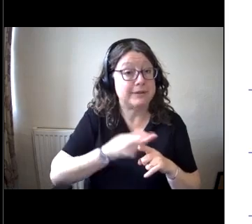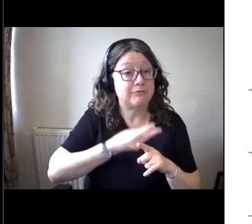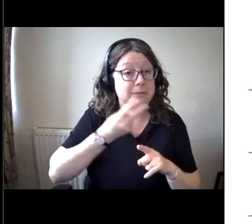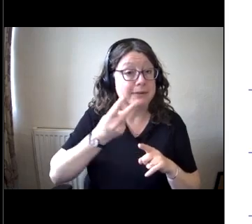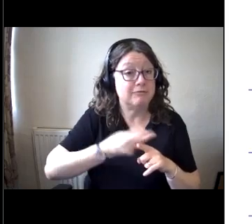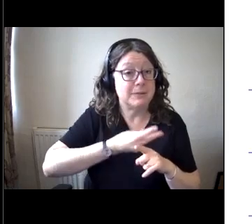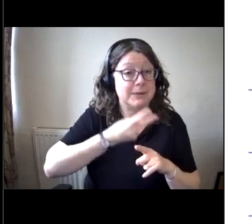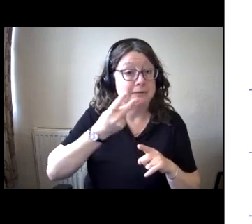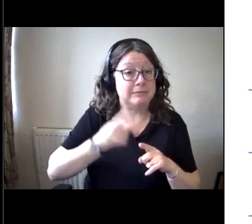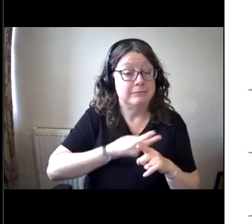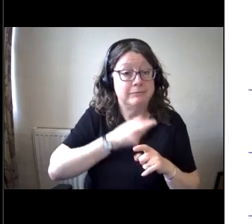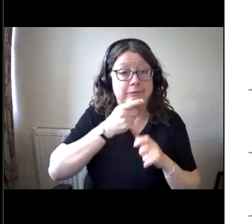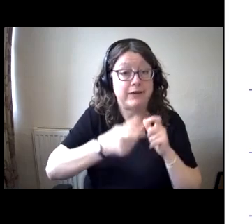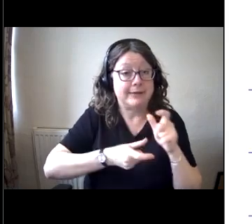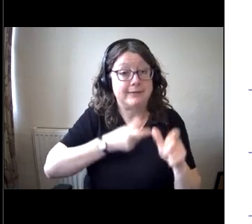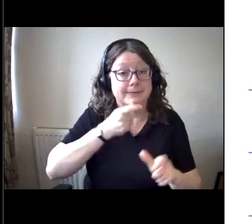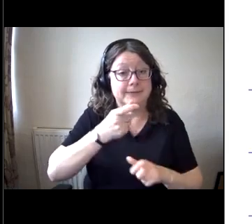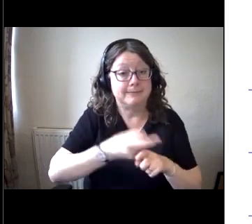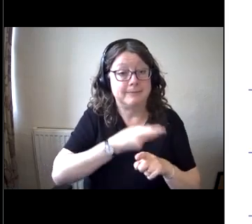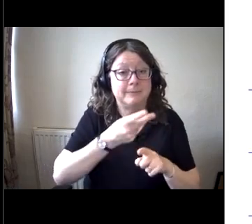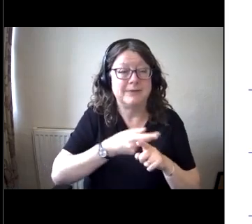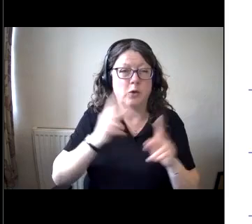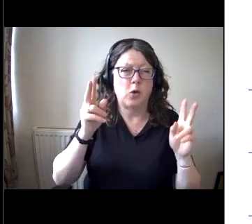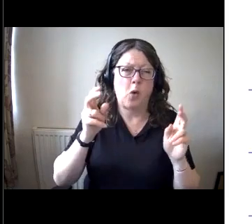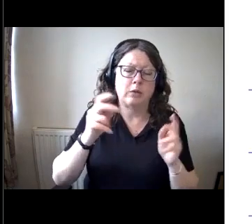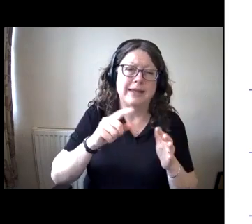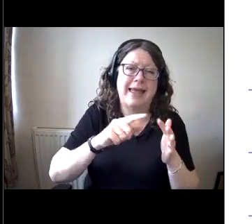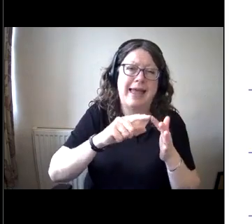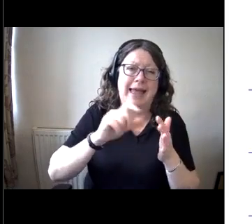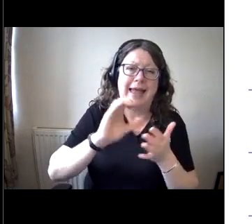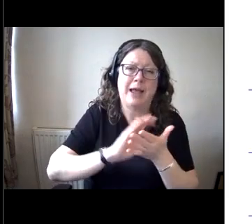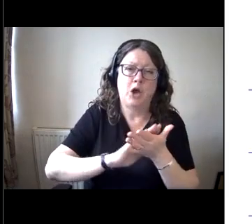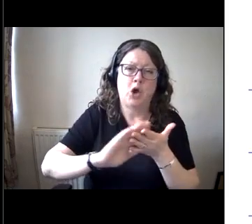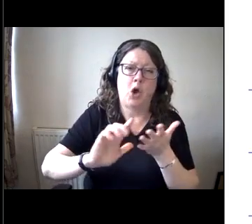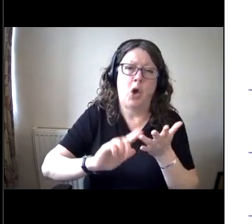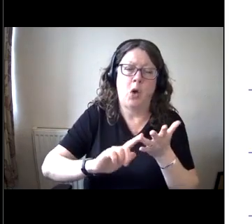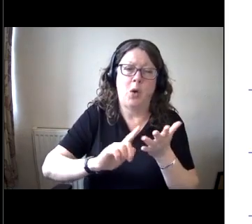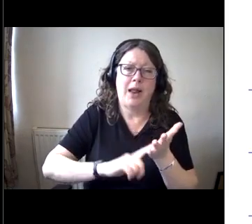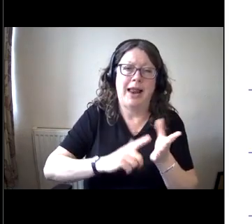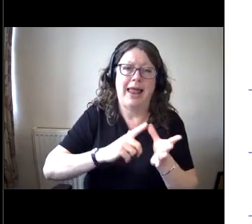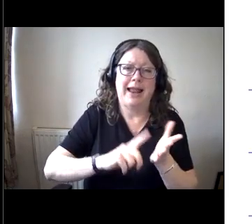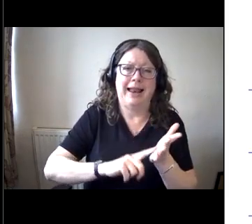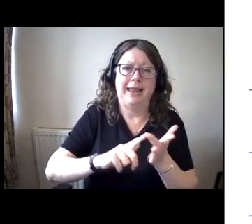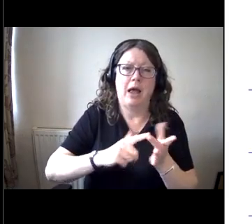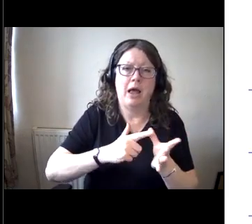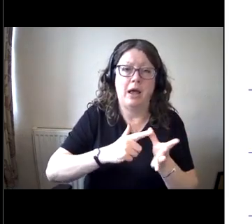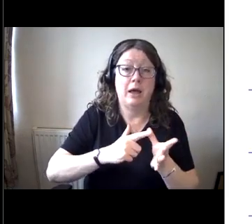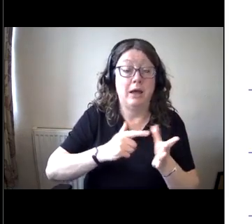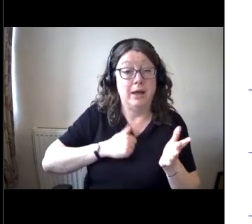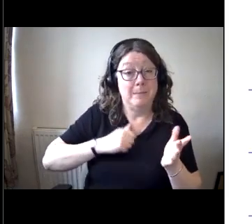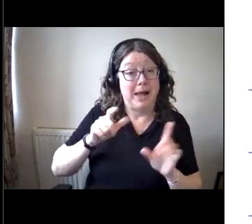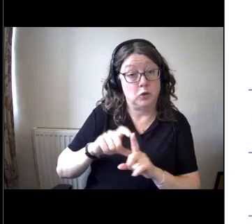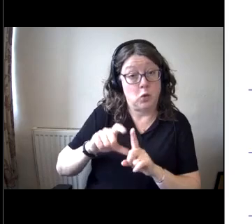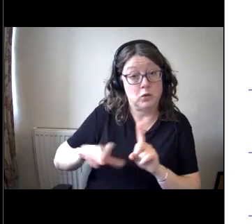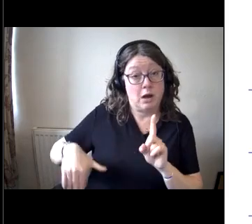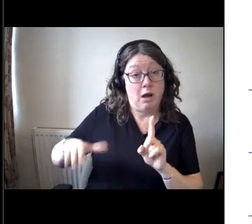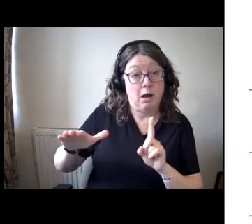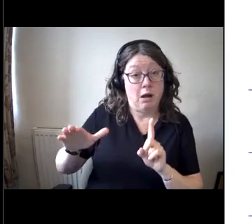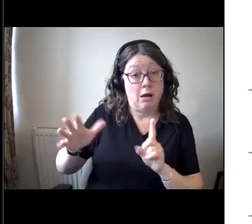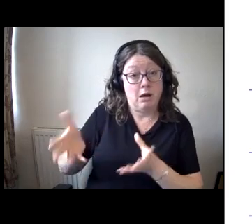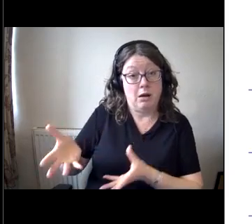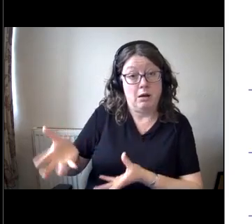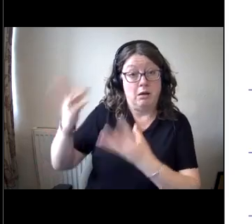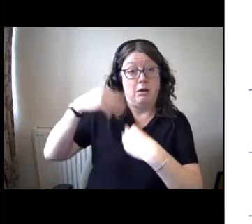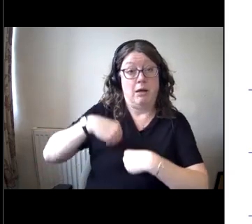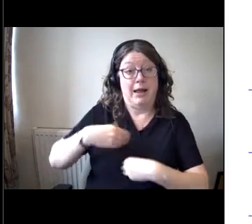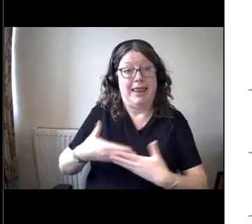phrases, so something called echolalia. Certainly for my little girl, that's how she learned language and how she continues to learn language. She